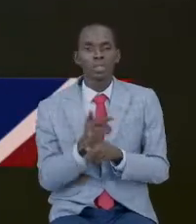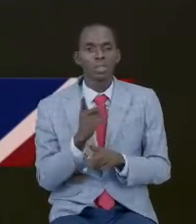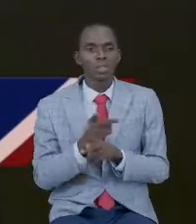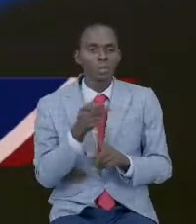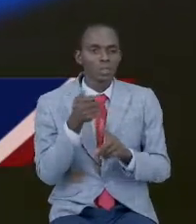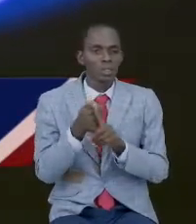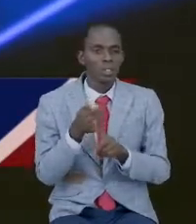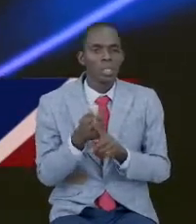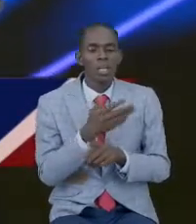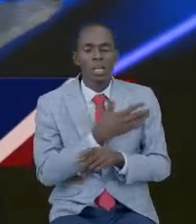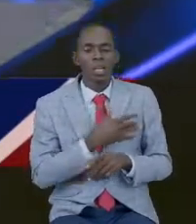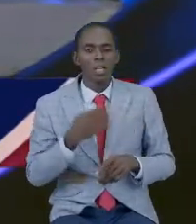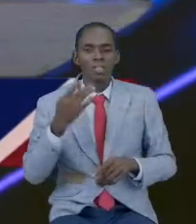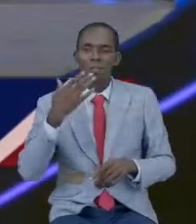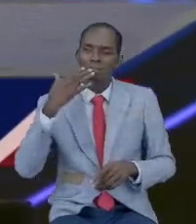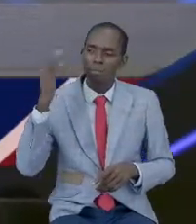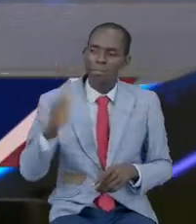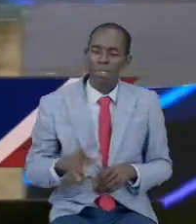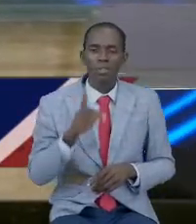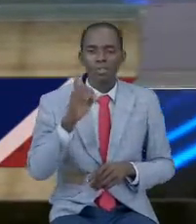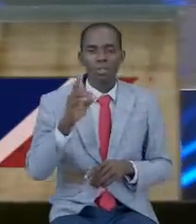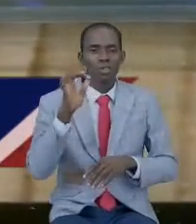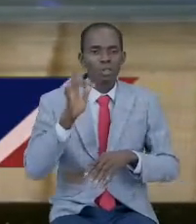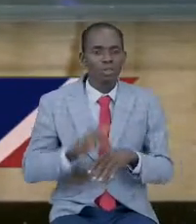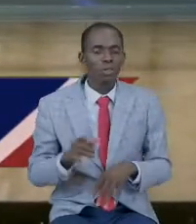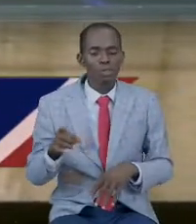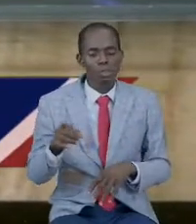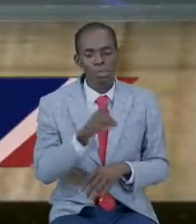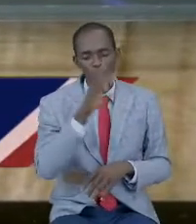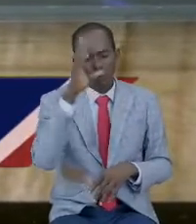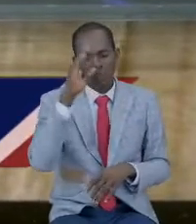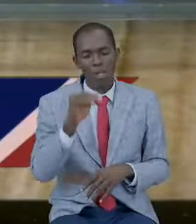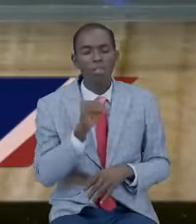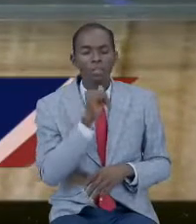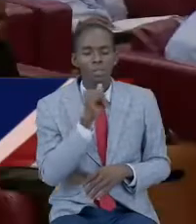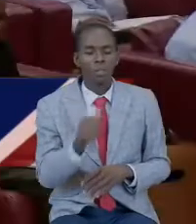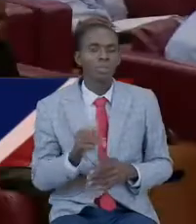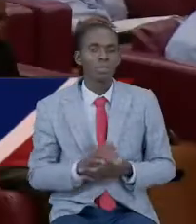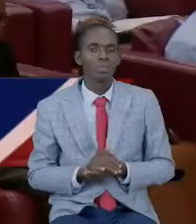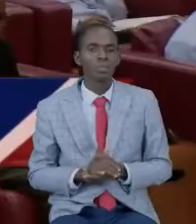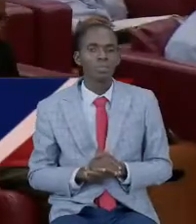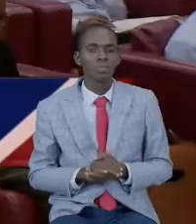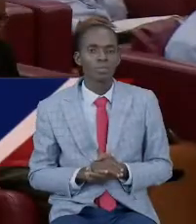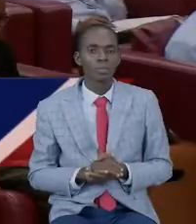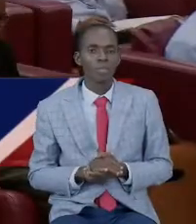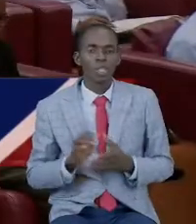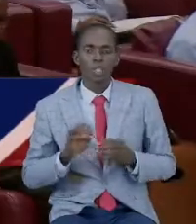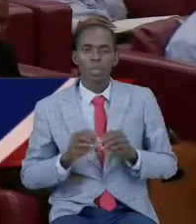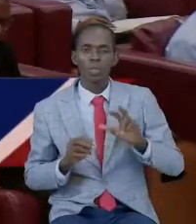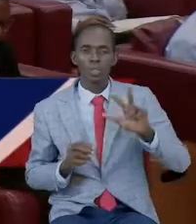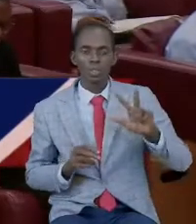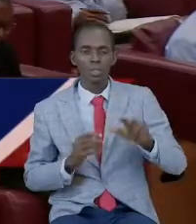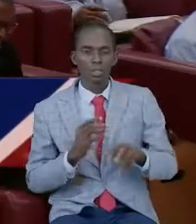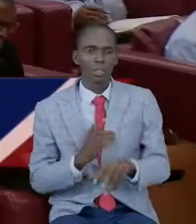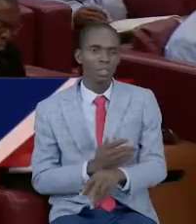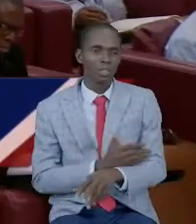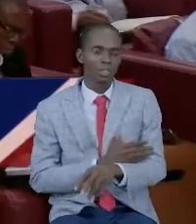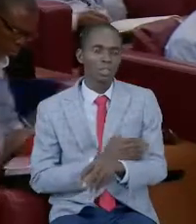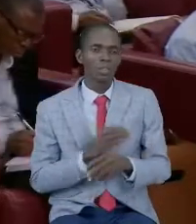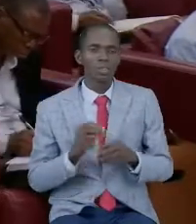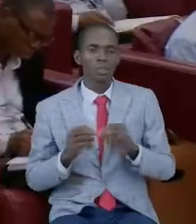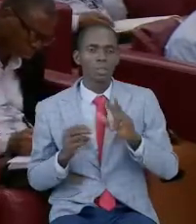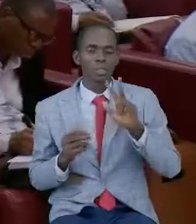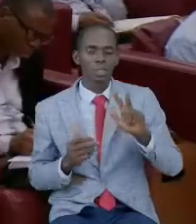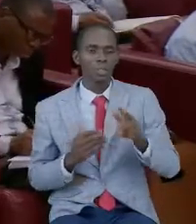that wicked one toucheth him not. Number 3 here. Number